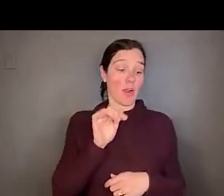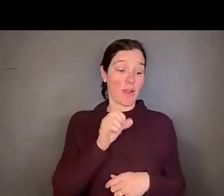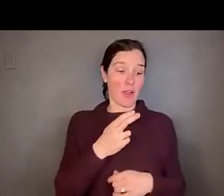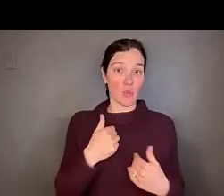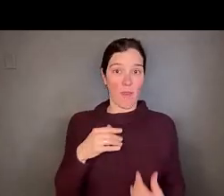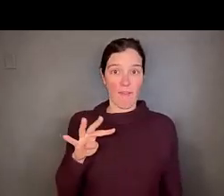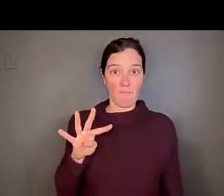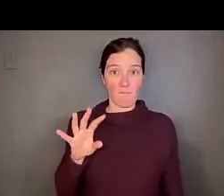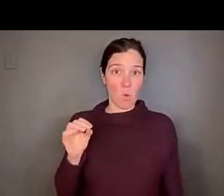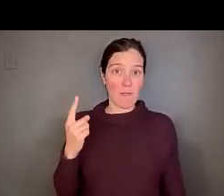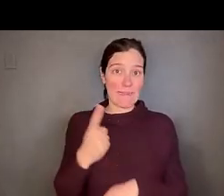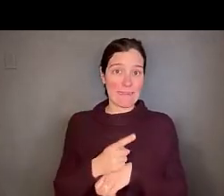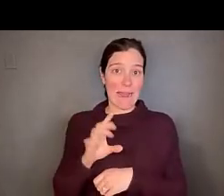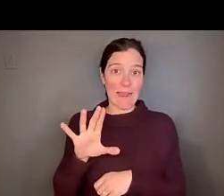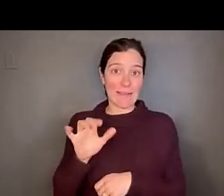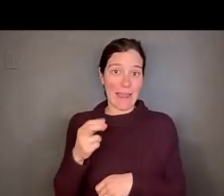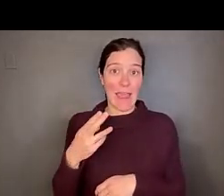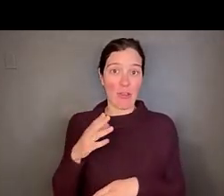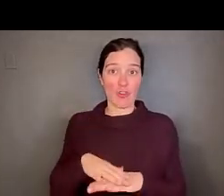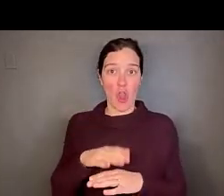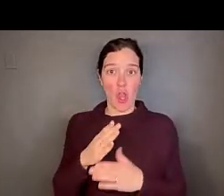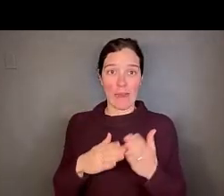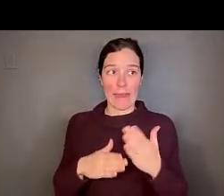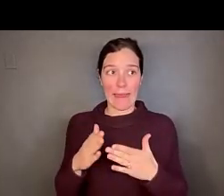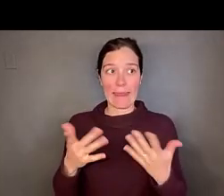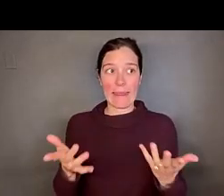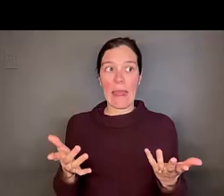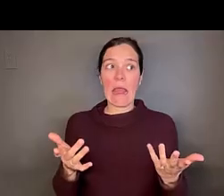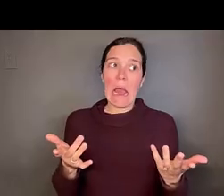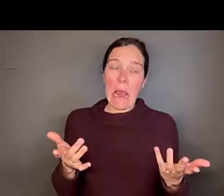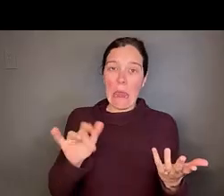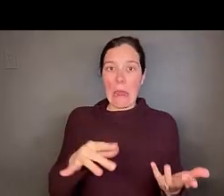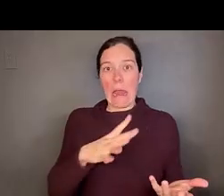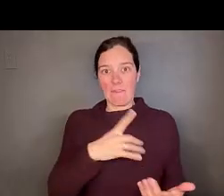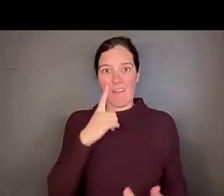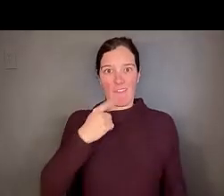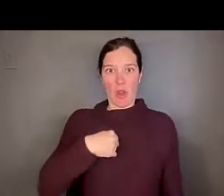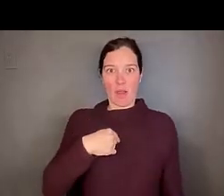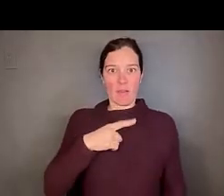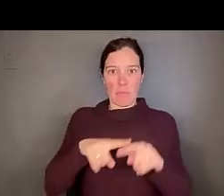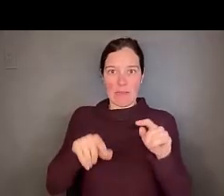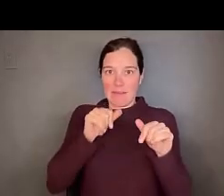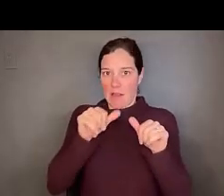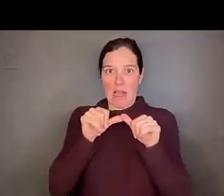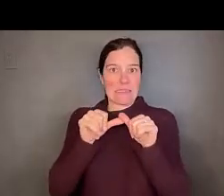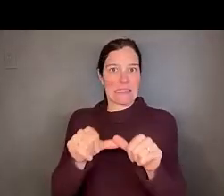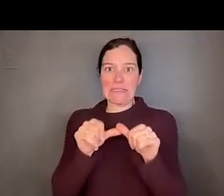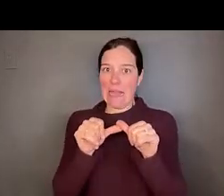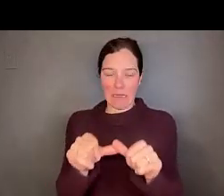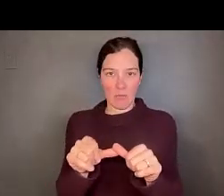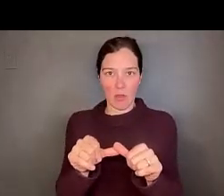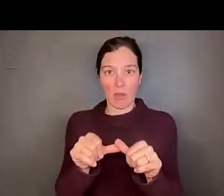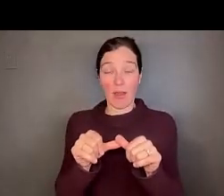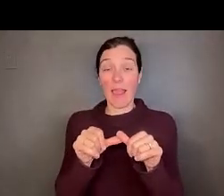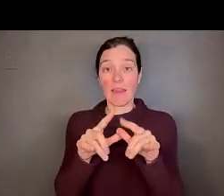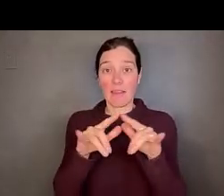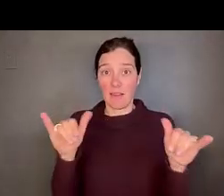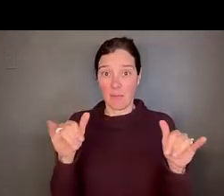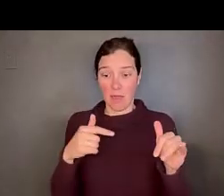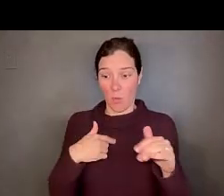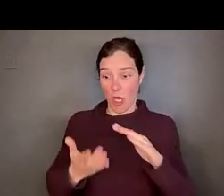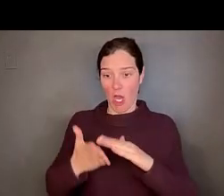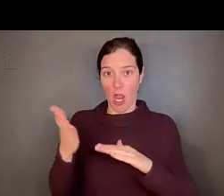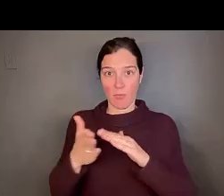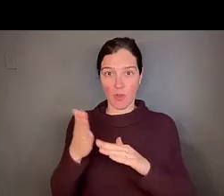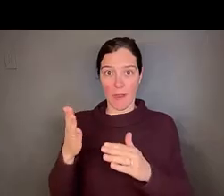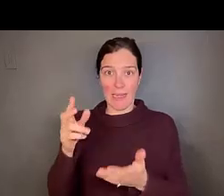days cash on hand. That's okay for us, but it is not at all sustainable. And at the same time, we are operating at